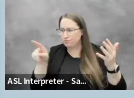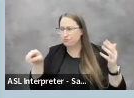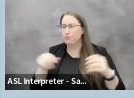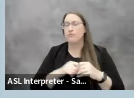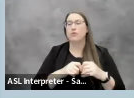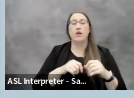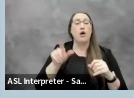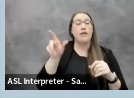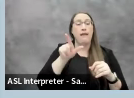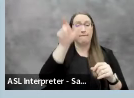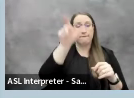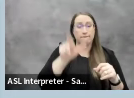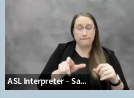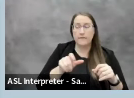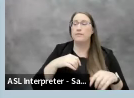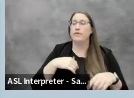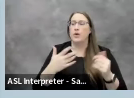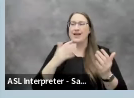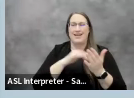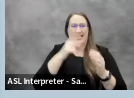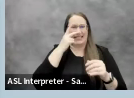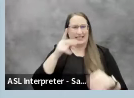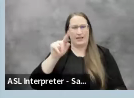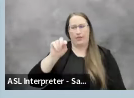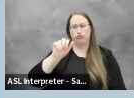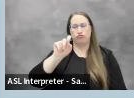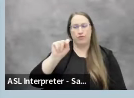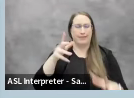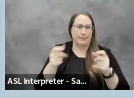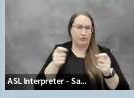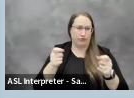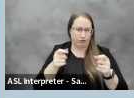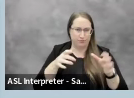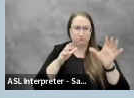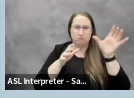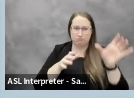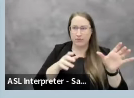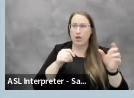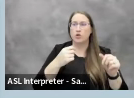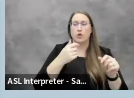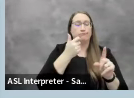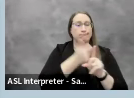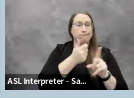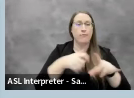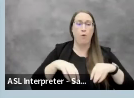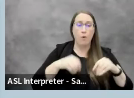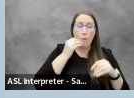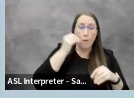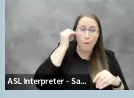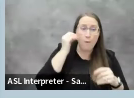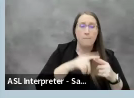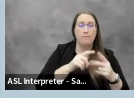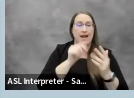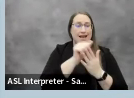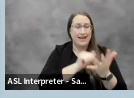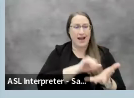the left-hand side of the page, we once again have the trust administration side. So someone who owned a home and accounts that